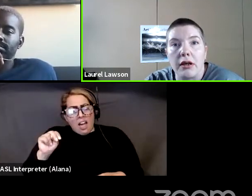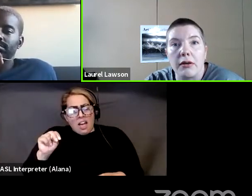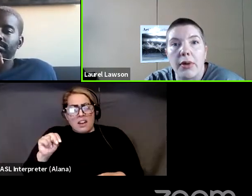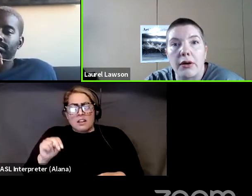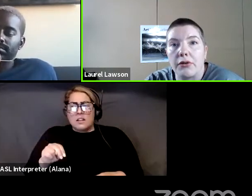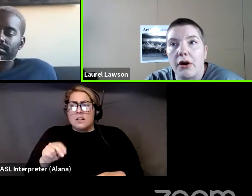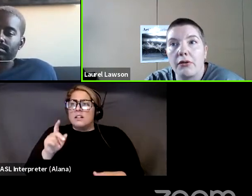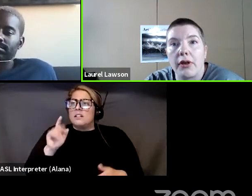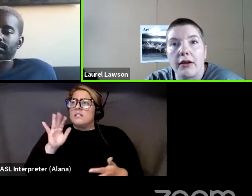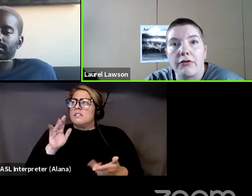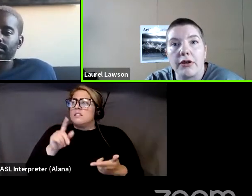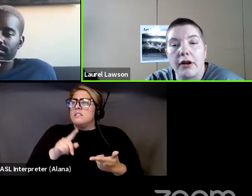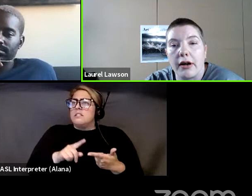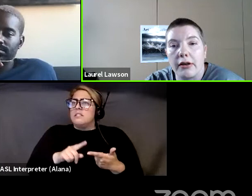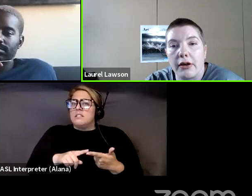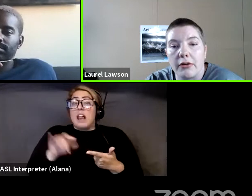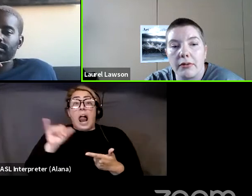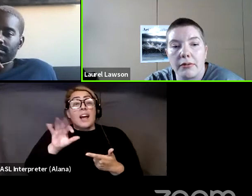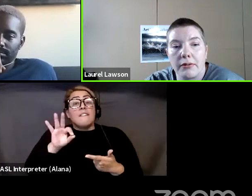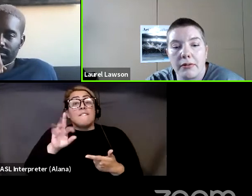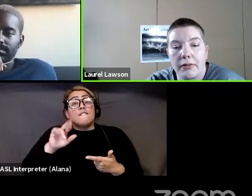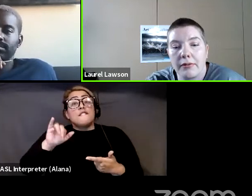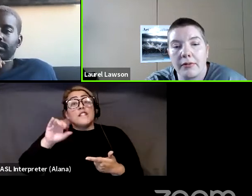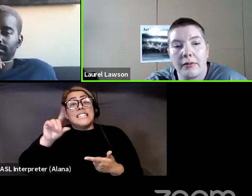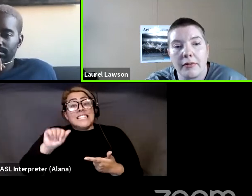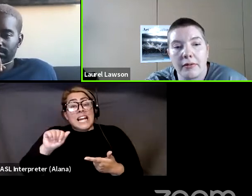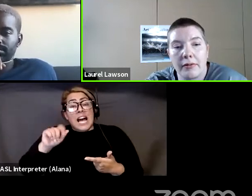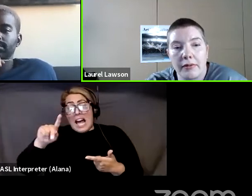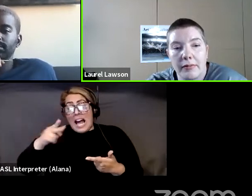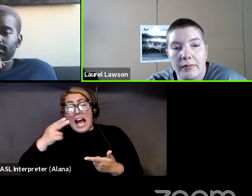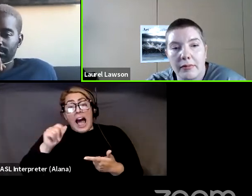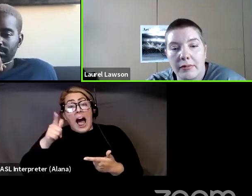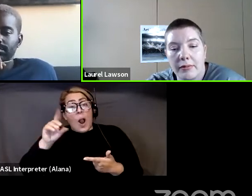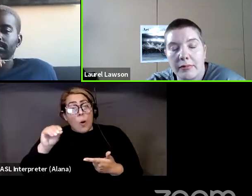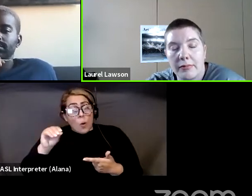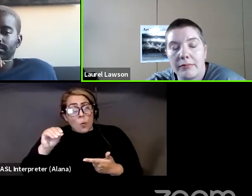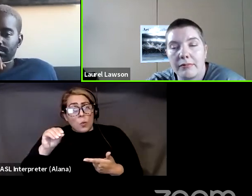to the better known like Frida Kahlo.